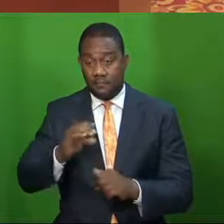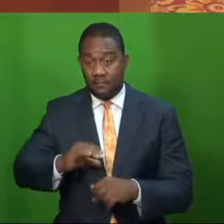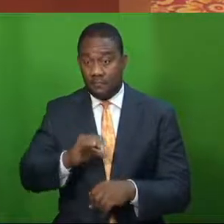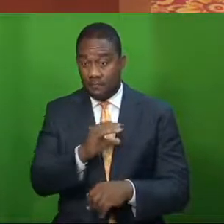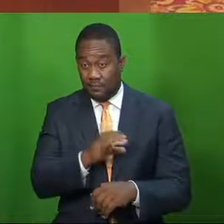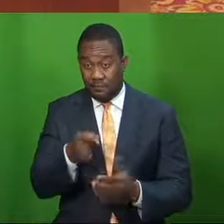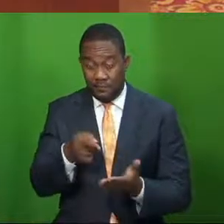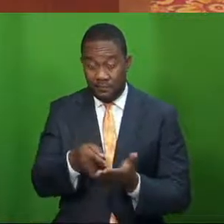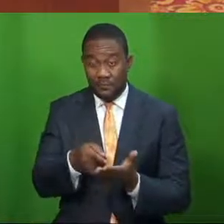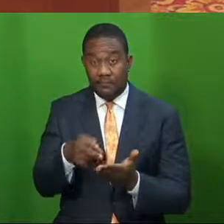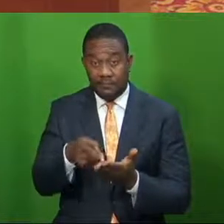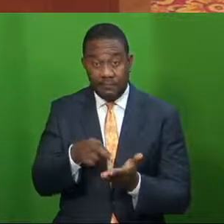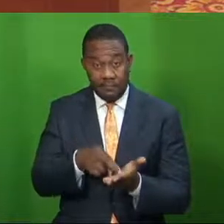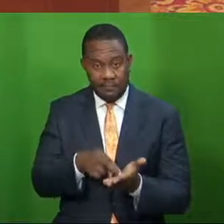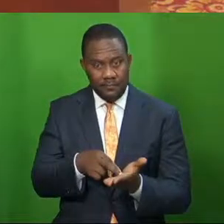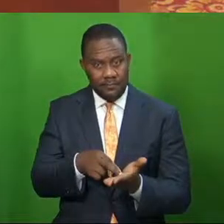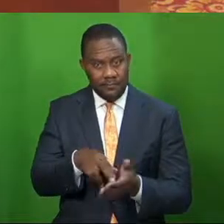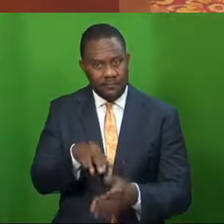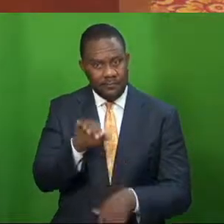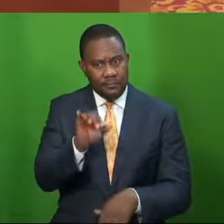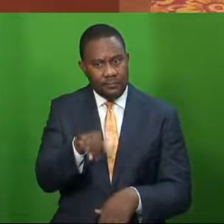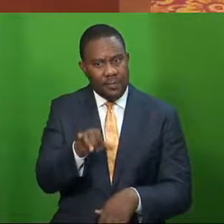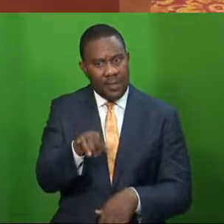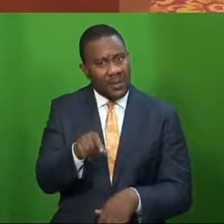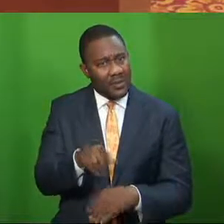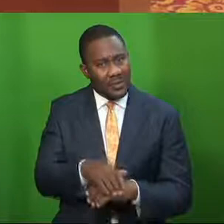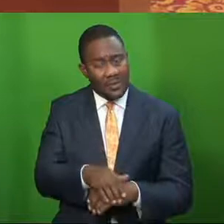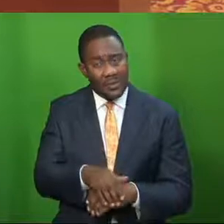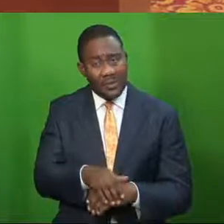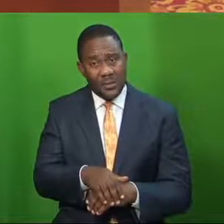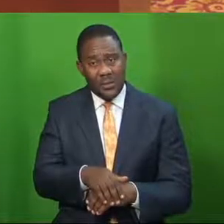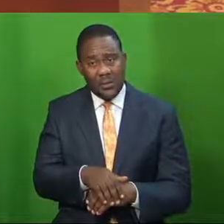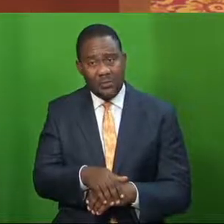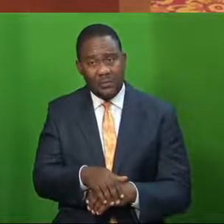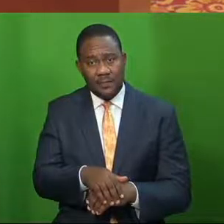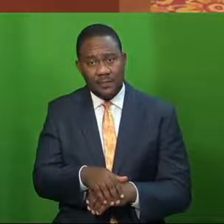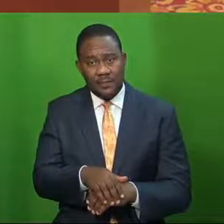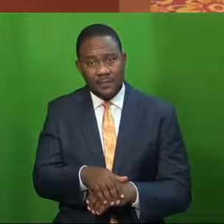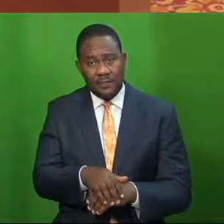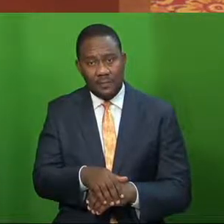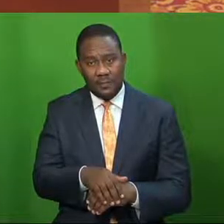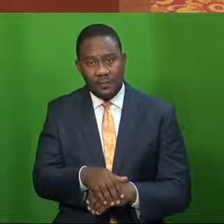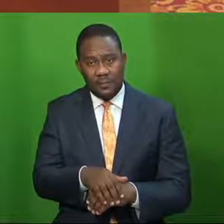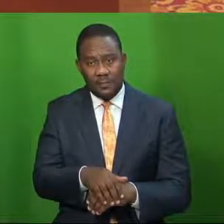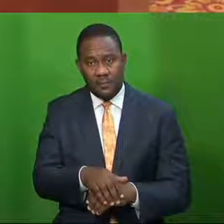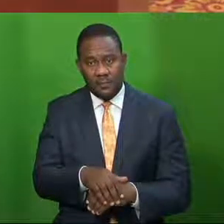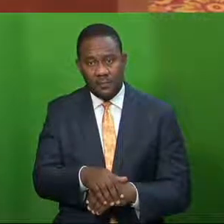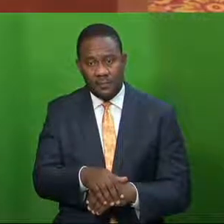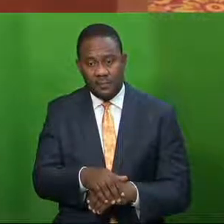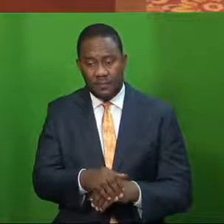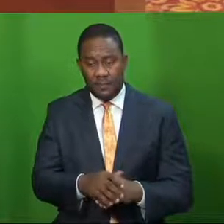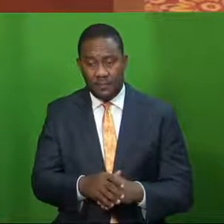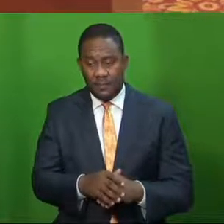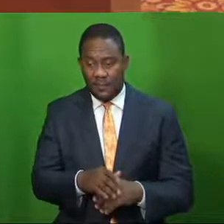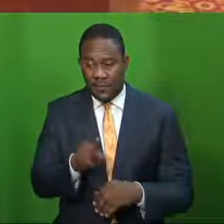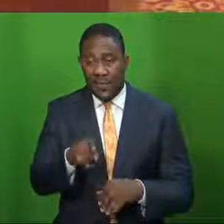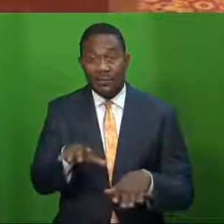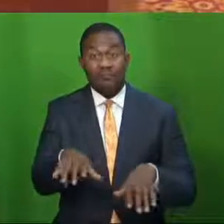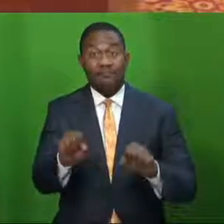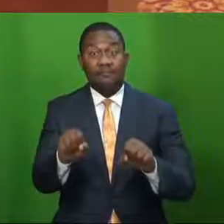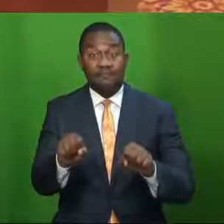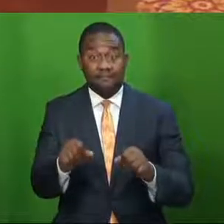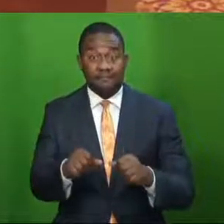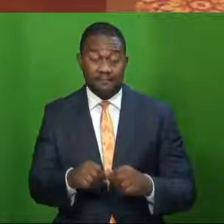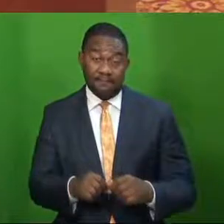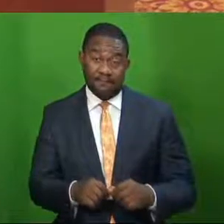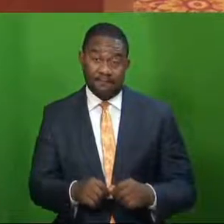That committee cannot report to us in plenary. It is the Standing Orders Committee that must take possession of this and then lead us,